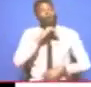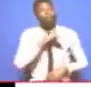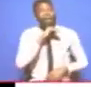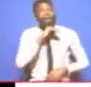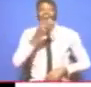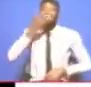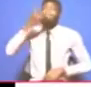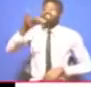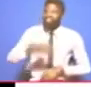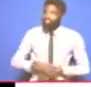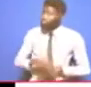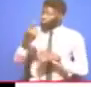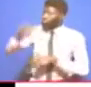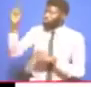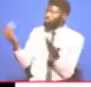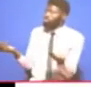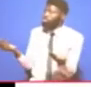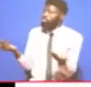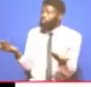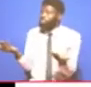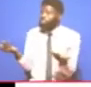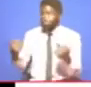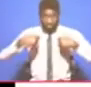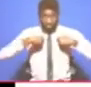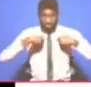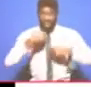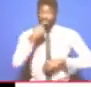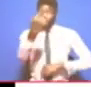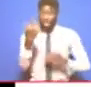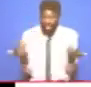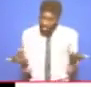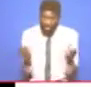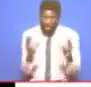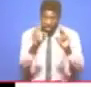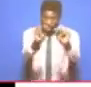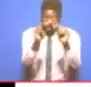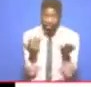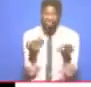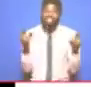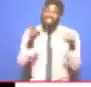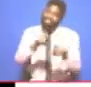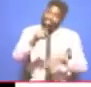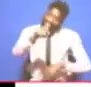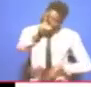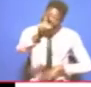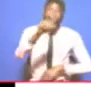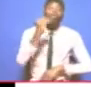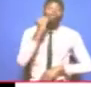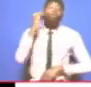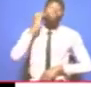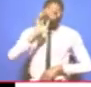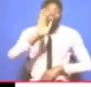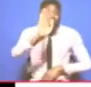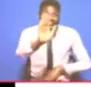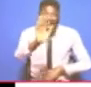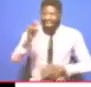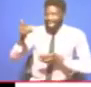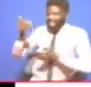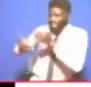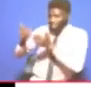Sini namna hiyo? Sio mimi nasema? Yeah? Hata wewe kwako nyumbani ni ule jirani